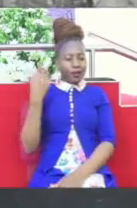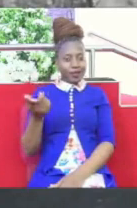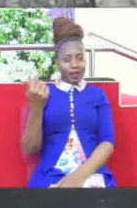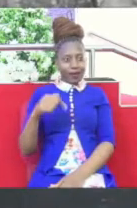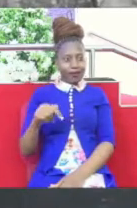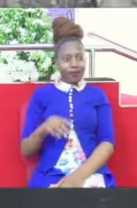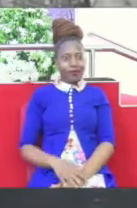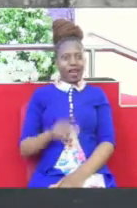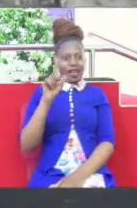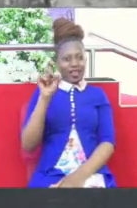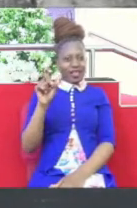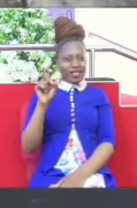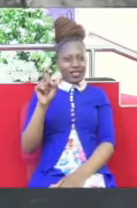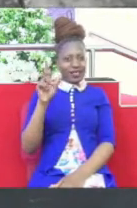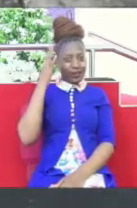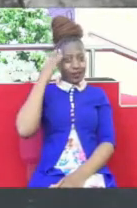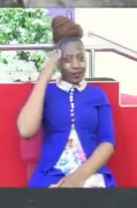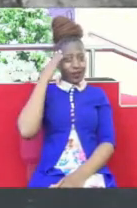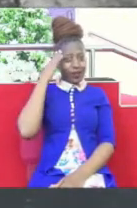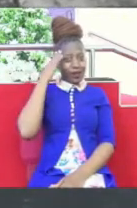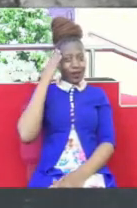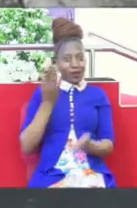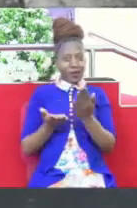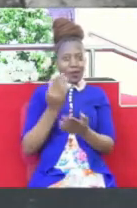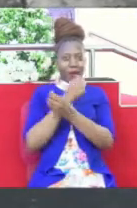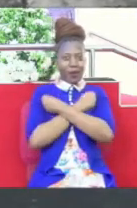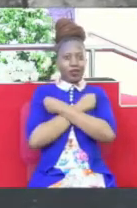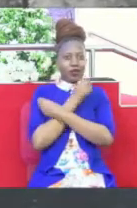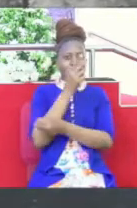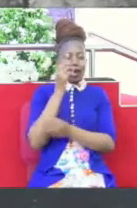eh? Oh, your ex, yule mpenzi wako wa zamani anakuja.